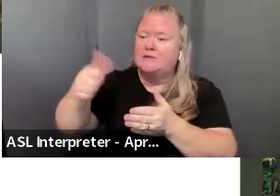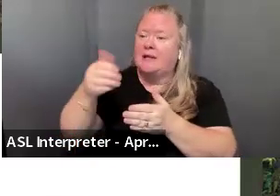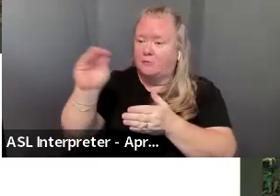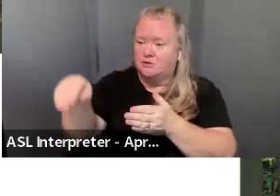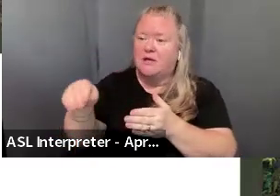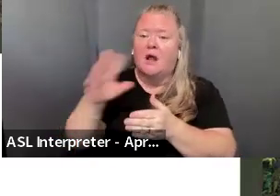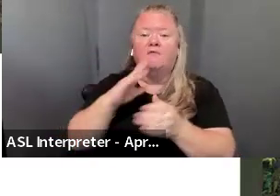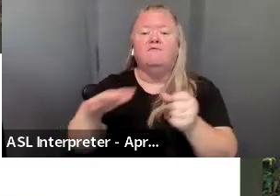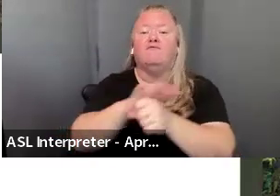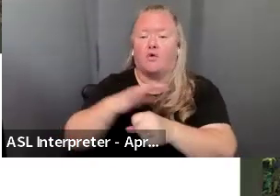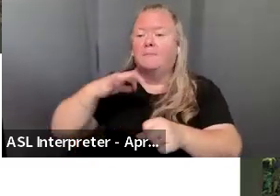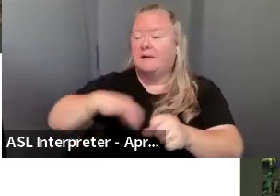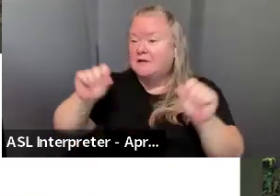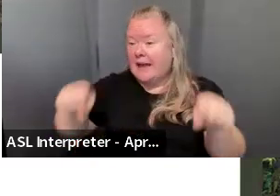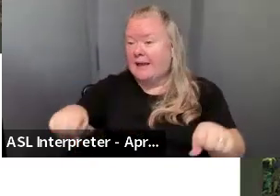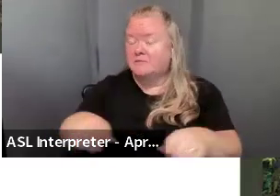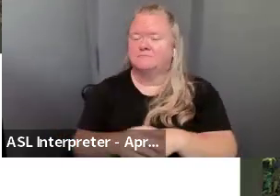10% of the full benefit amount.